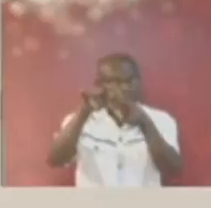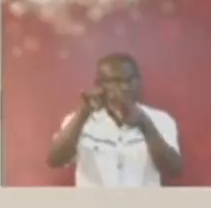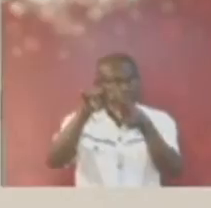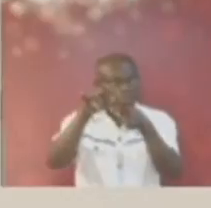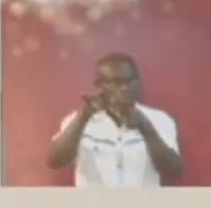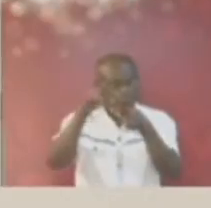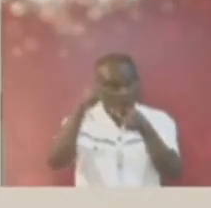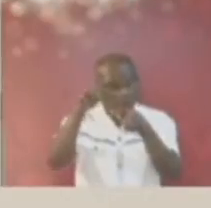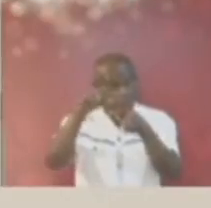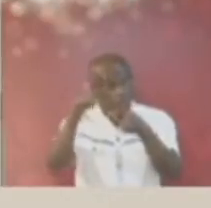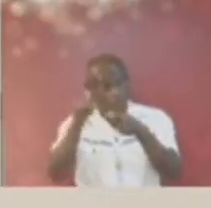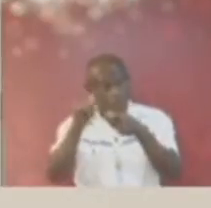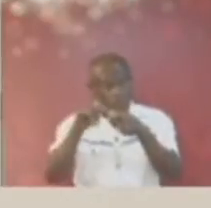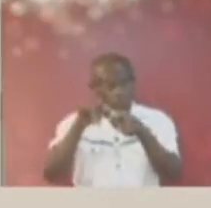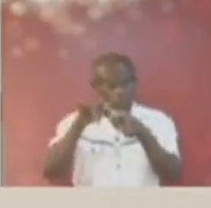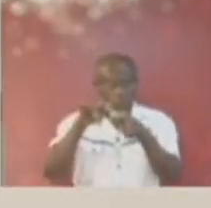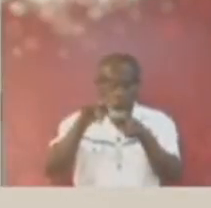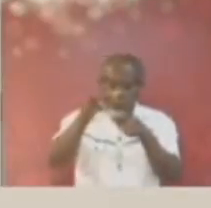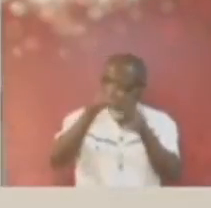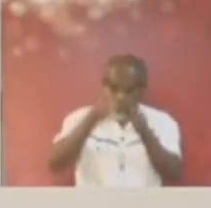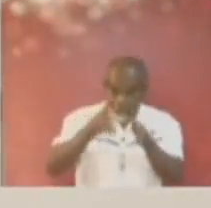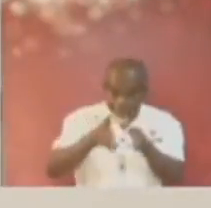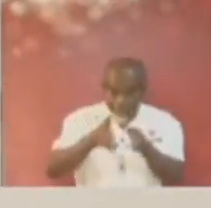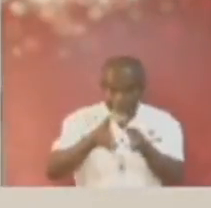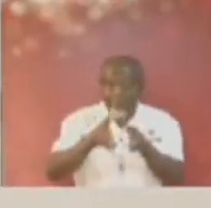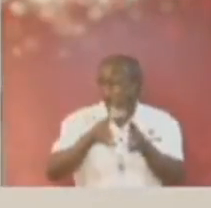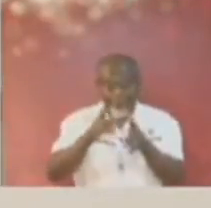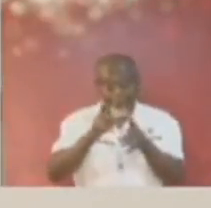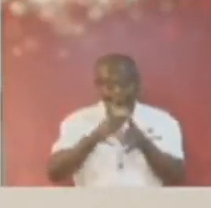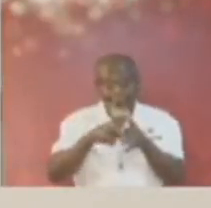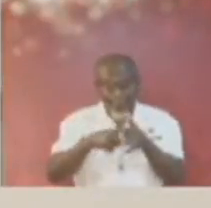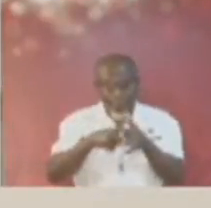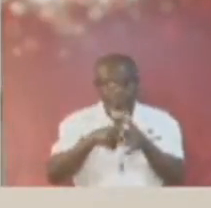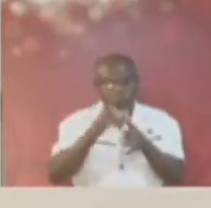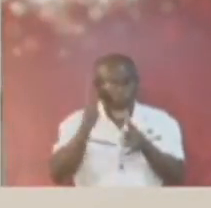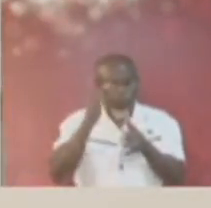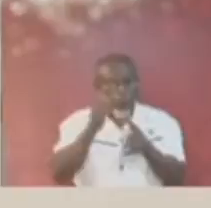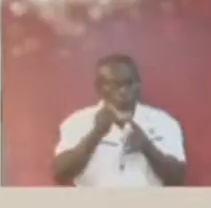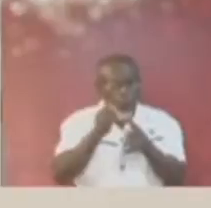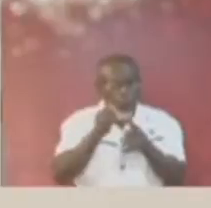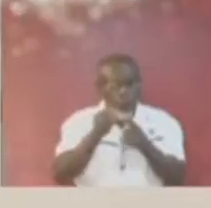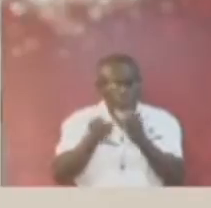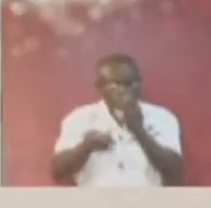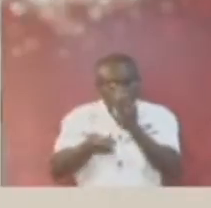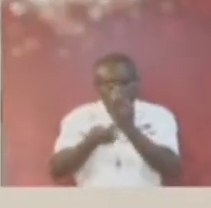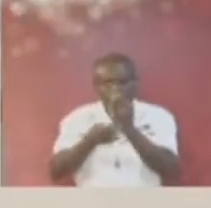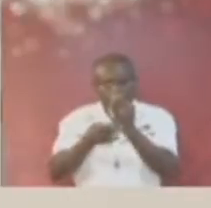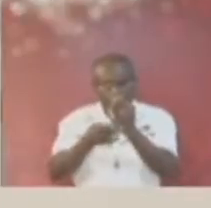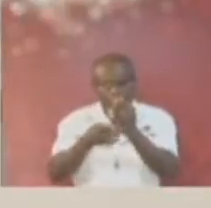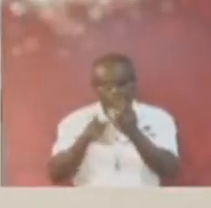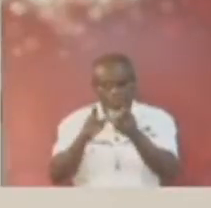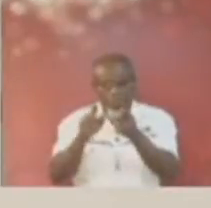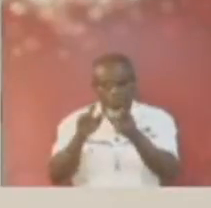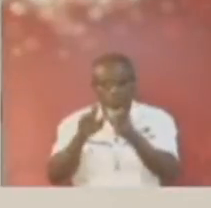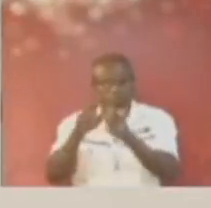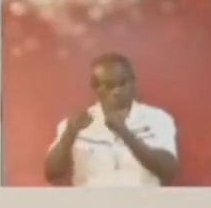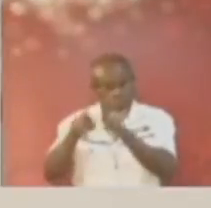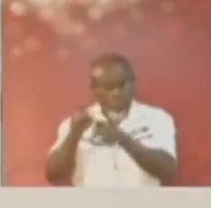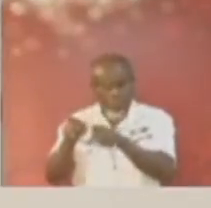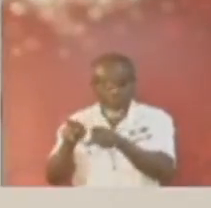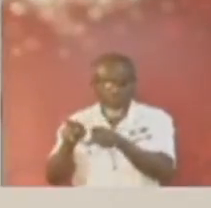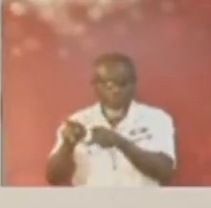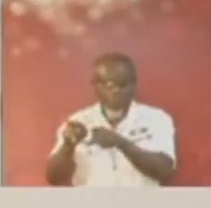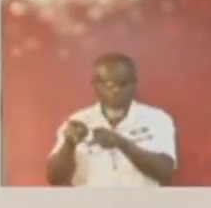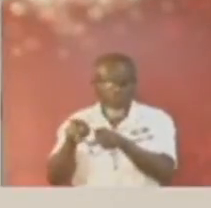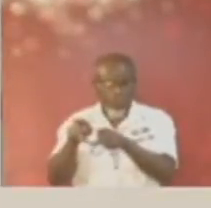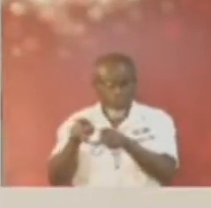further intervention with each of the passengers would involve the county medical officers of health for the places where they live, getting in touch with them for